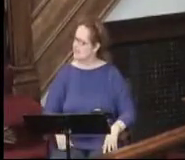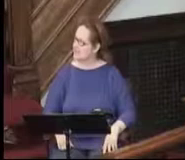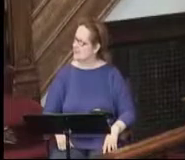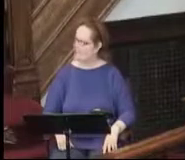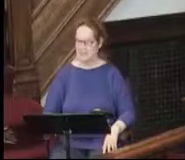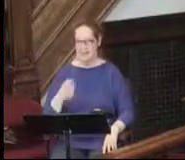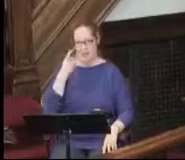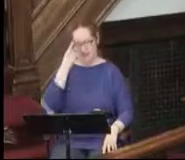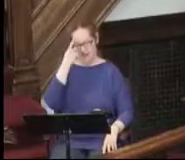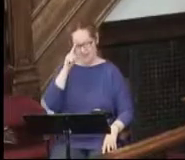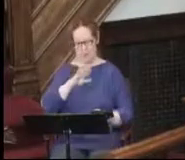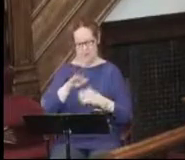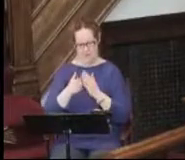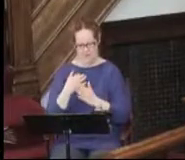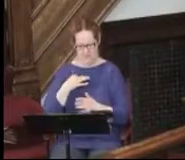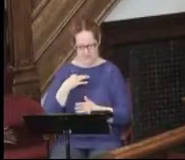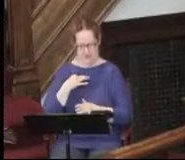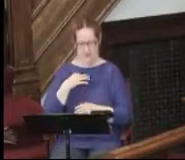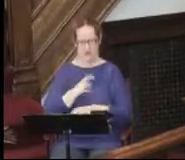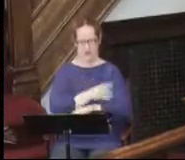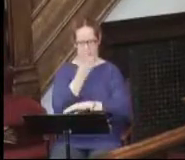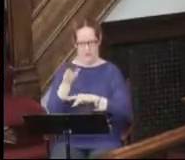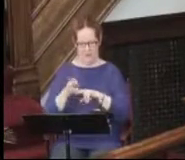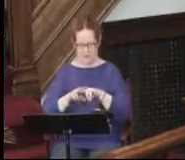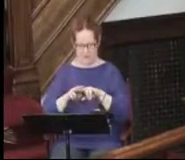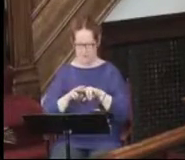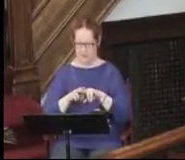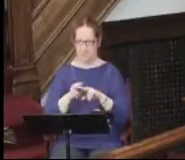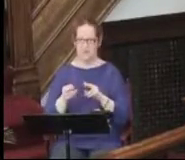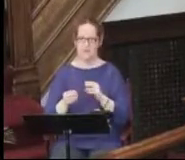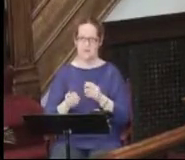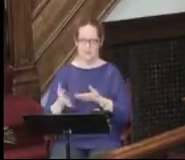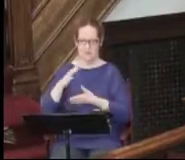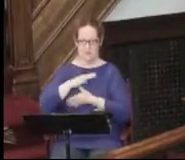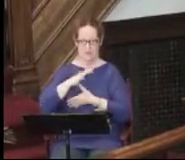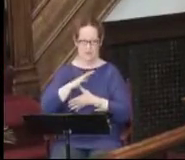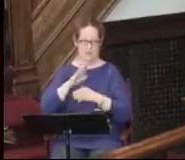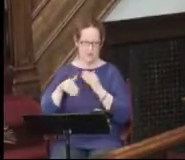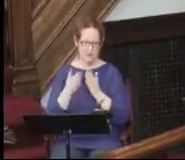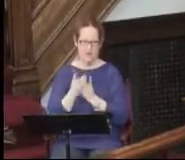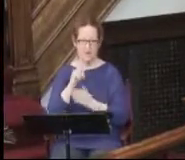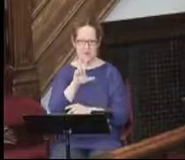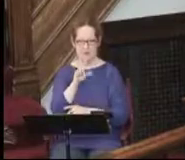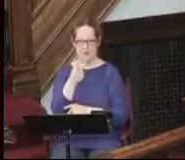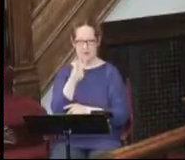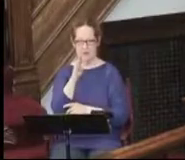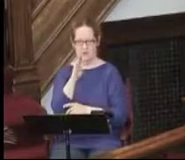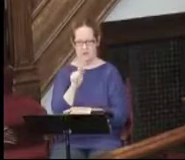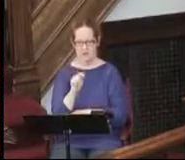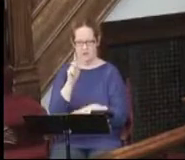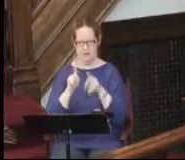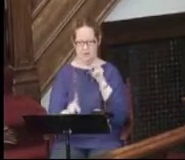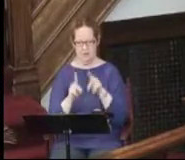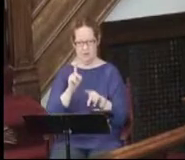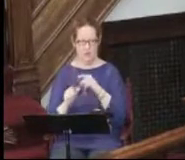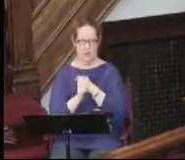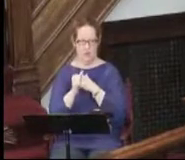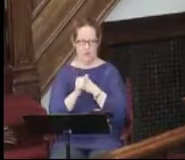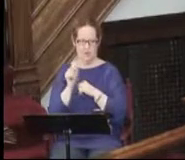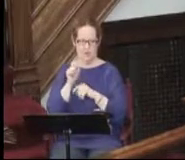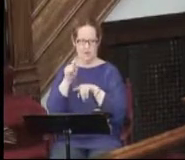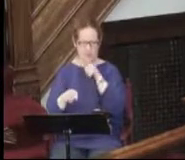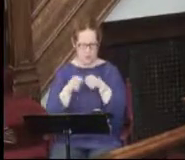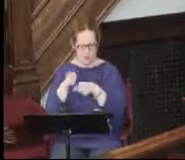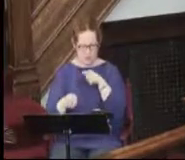On behalf of all the volunteers at Rainbow Railroad, and most importantly, on behalf of all the LGBT people at risk of